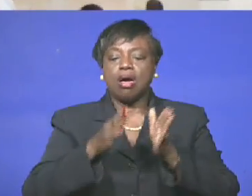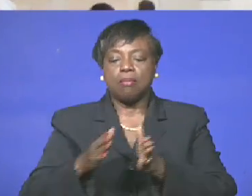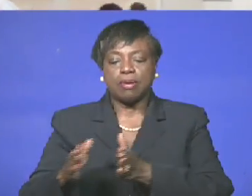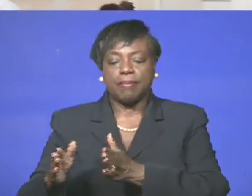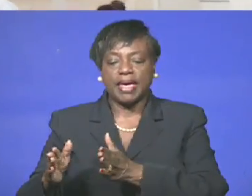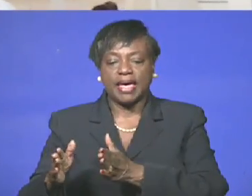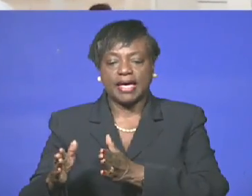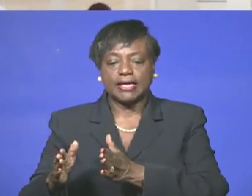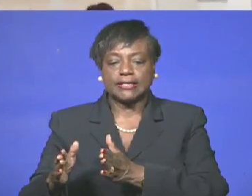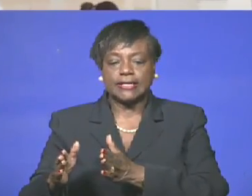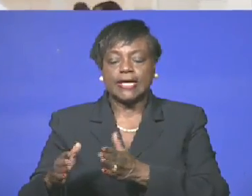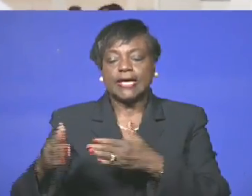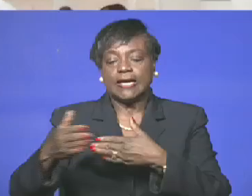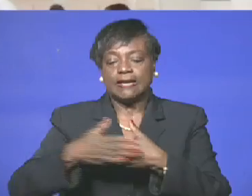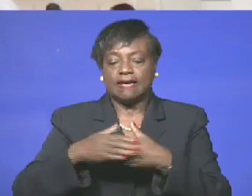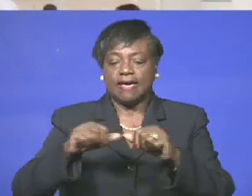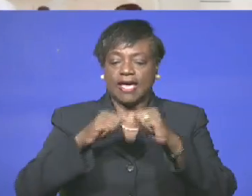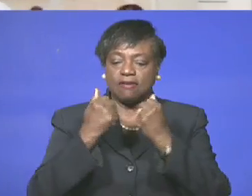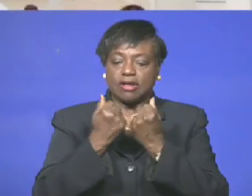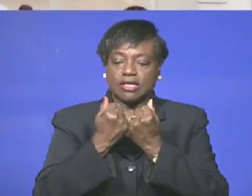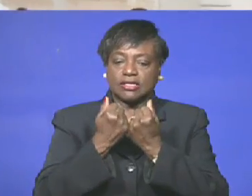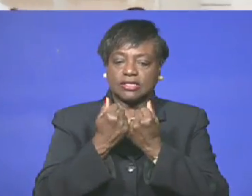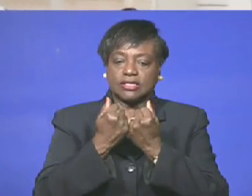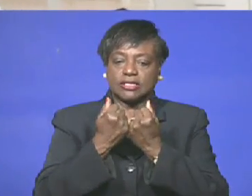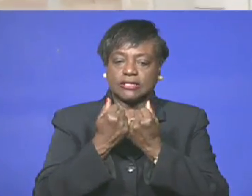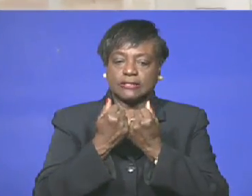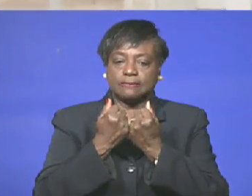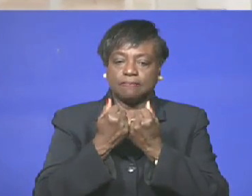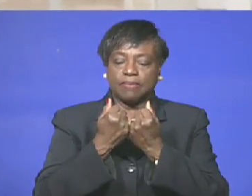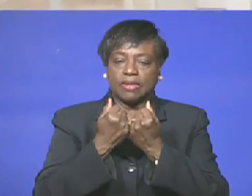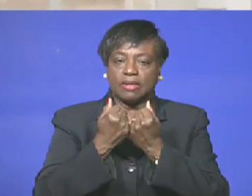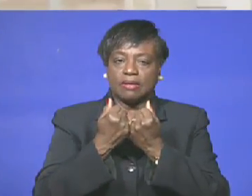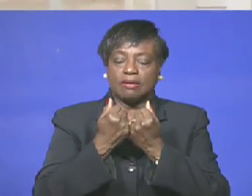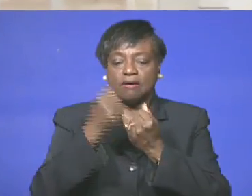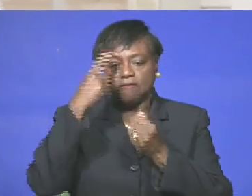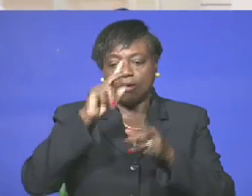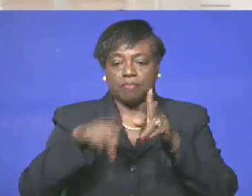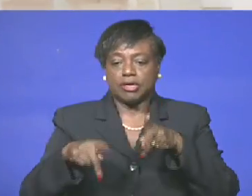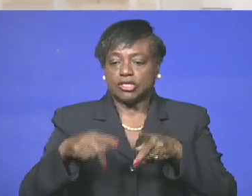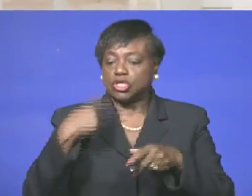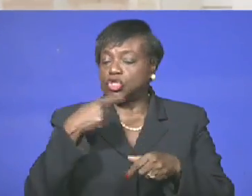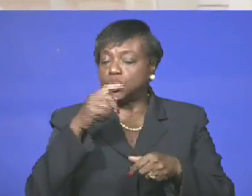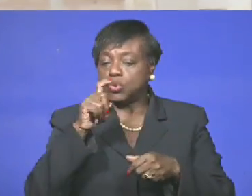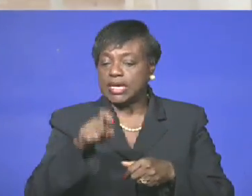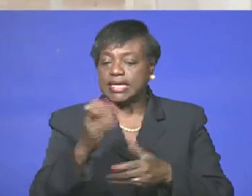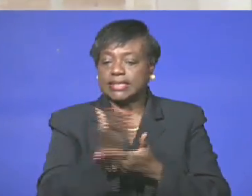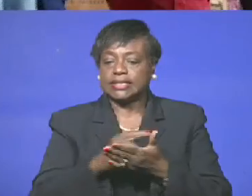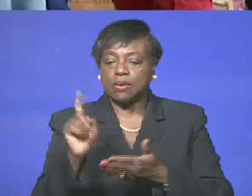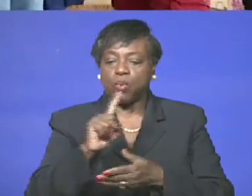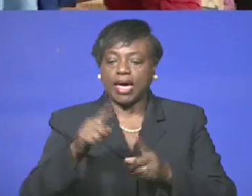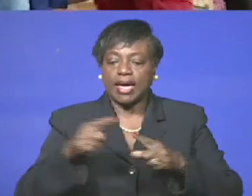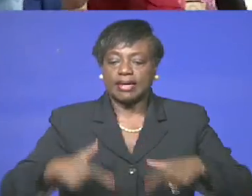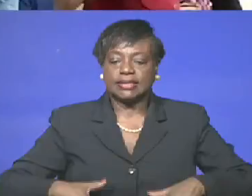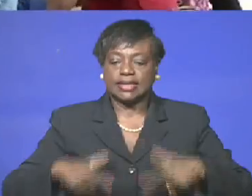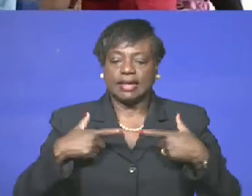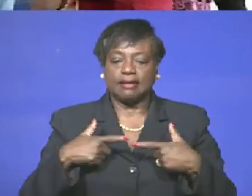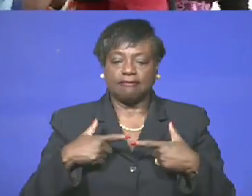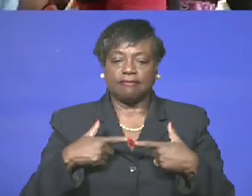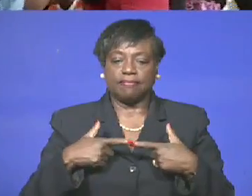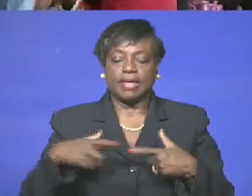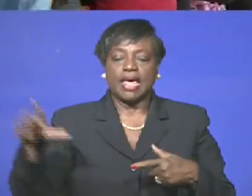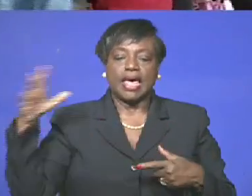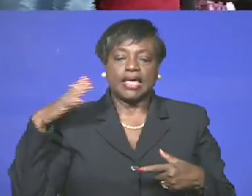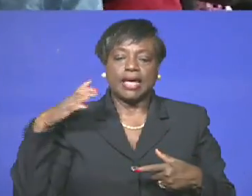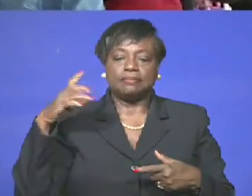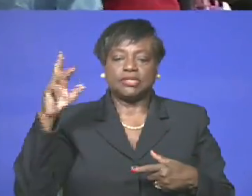near areas to accommodate those persons who need to be further accommodated until they can get some repairs done to their homes. Captain Russell